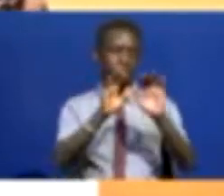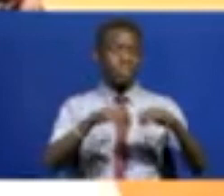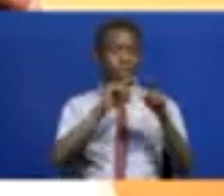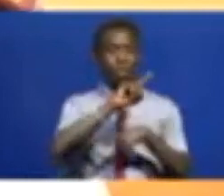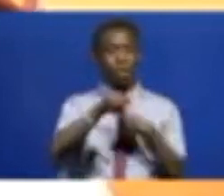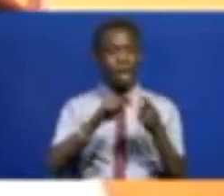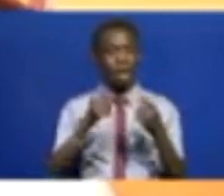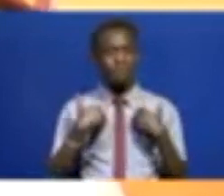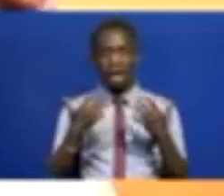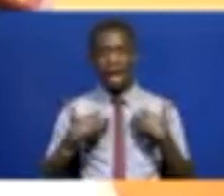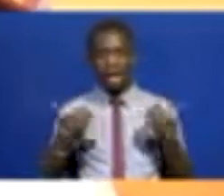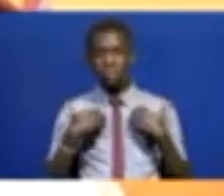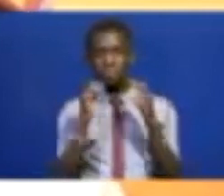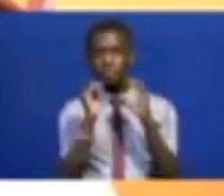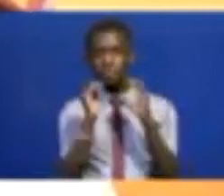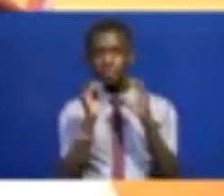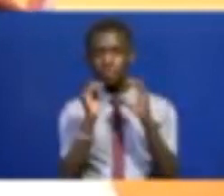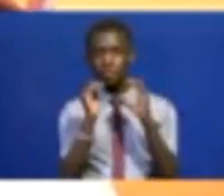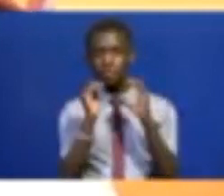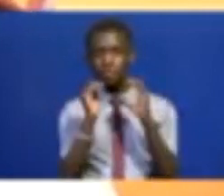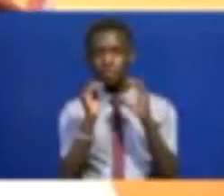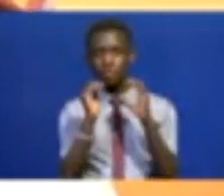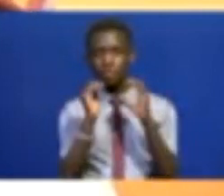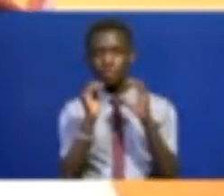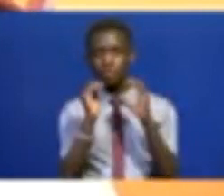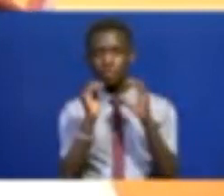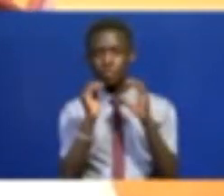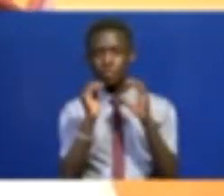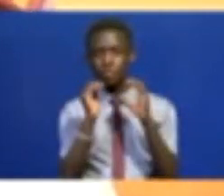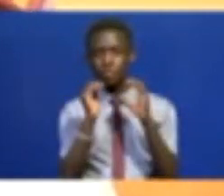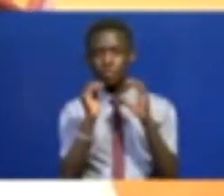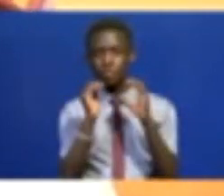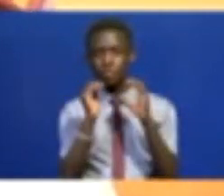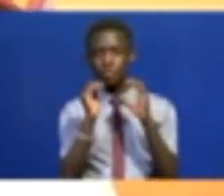even the farm cannot be sustained.